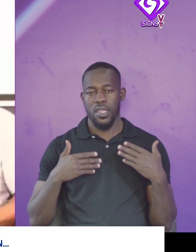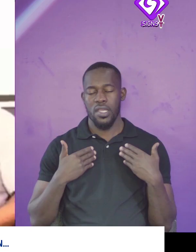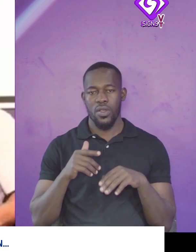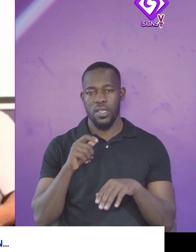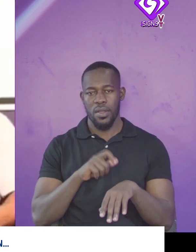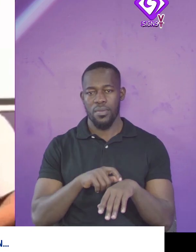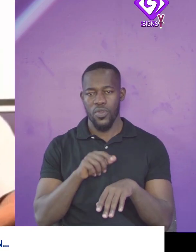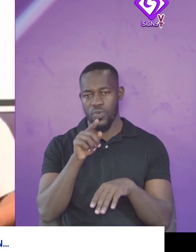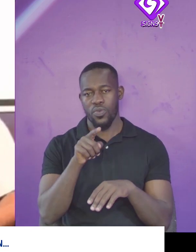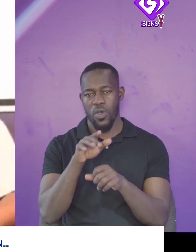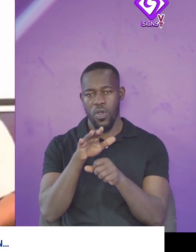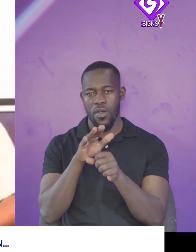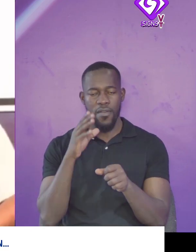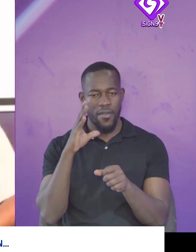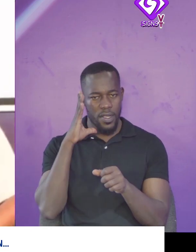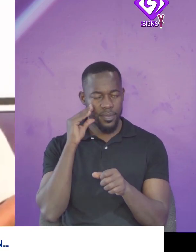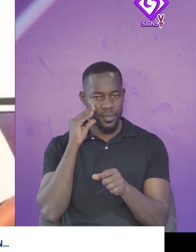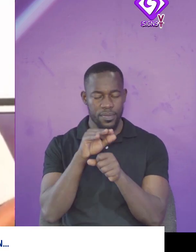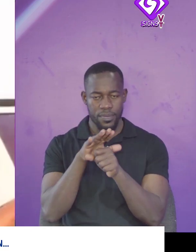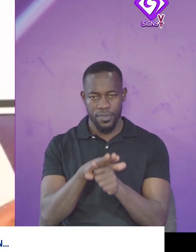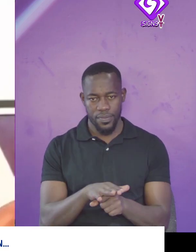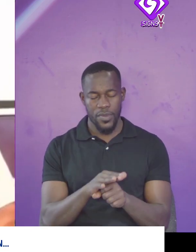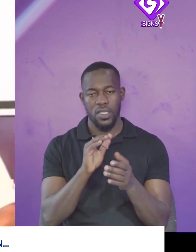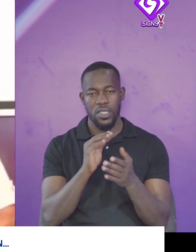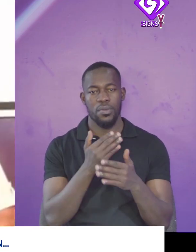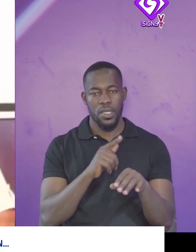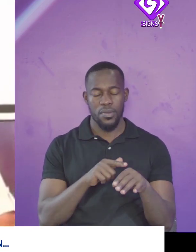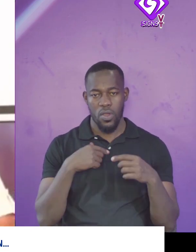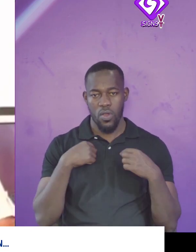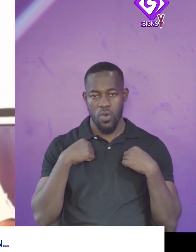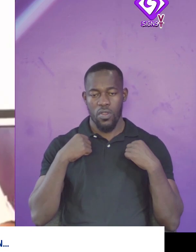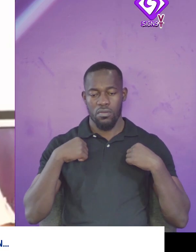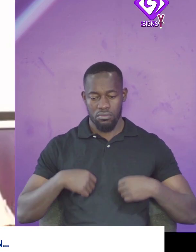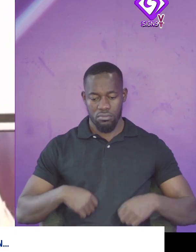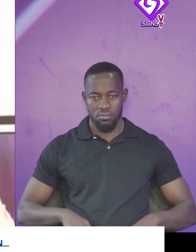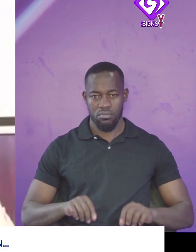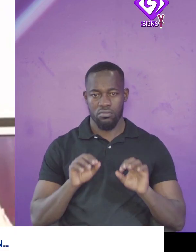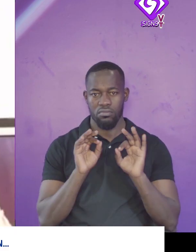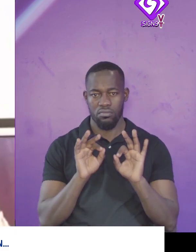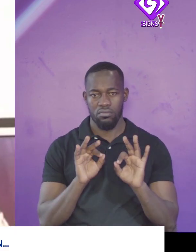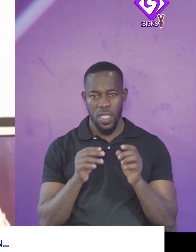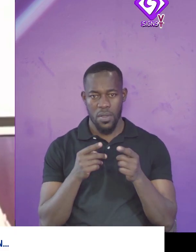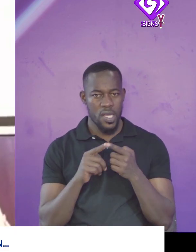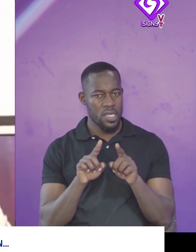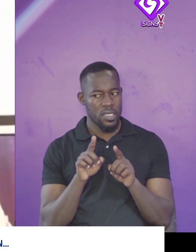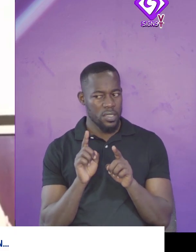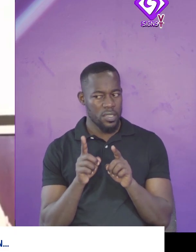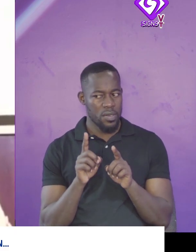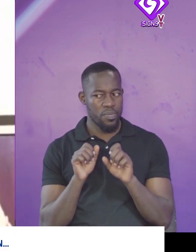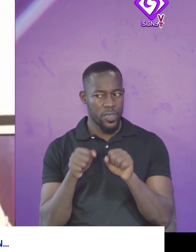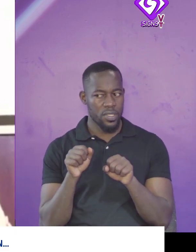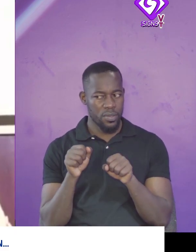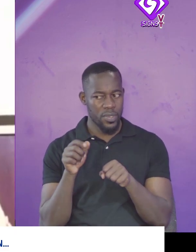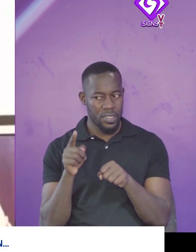here. Sometimes when you're putting on your clothes, you ask yourself, will this be the clothes I'll be identified with at the morgue?